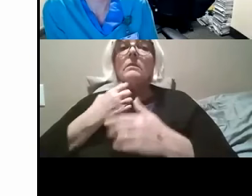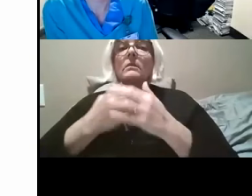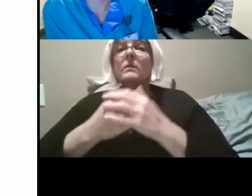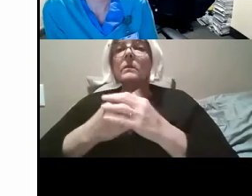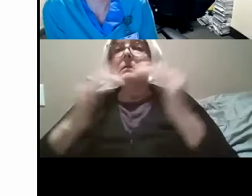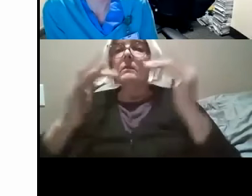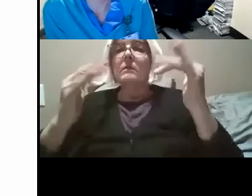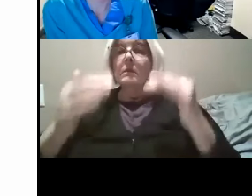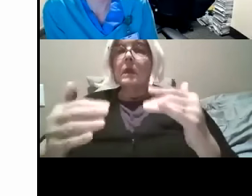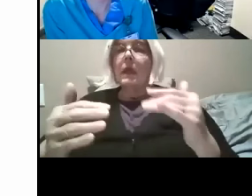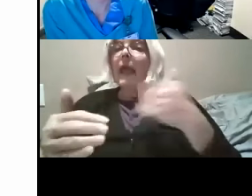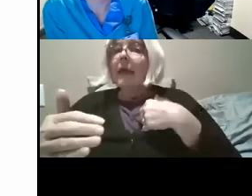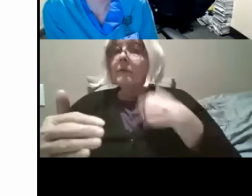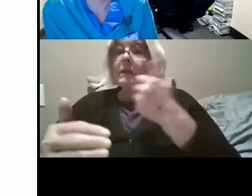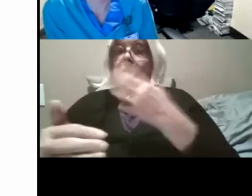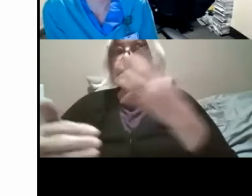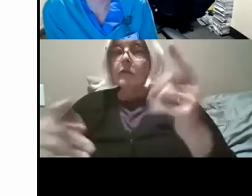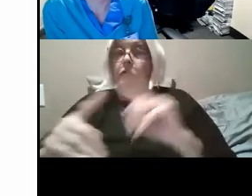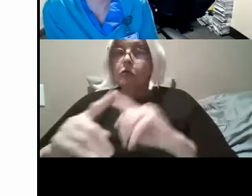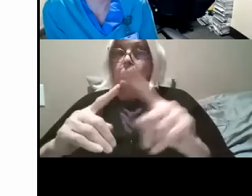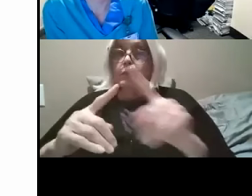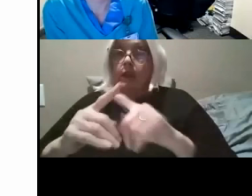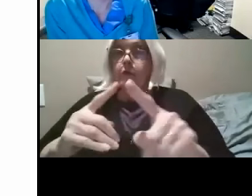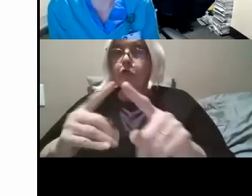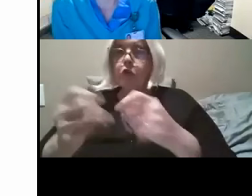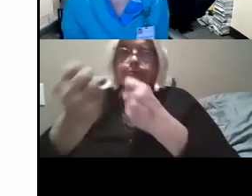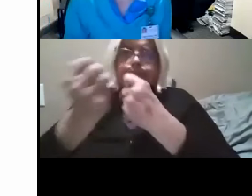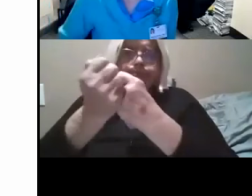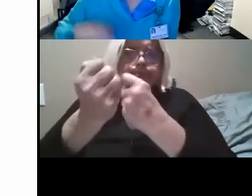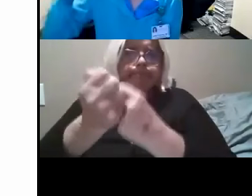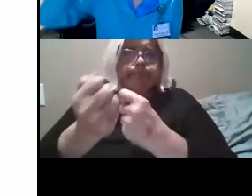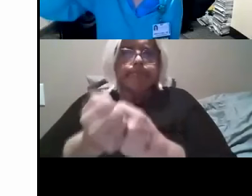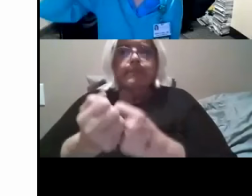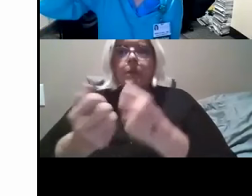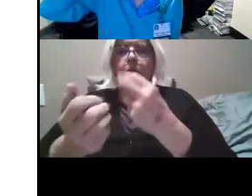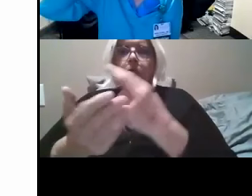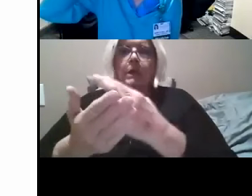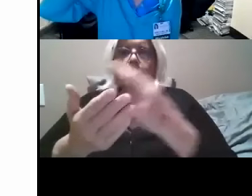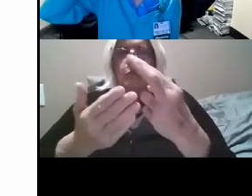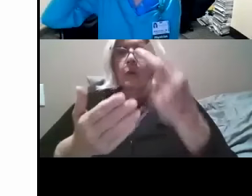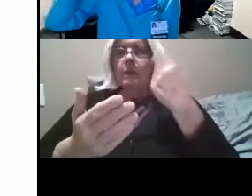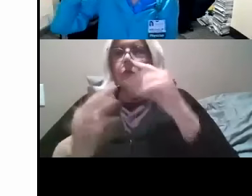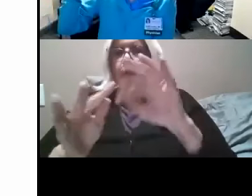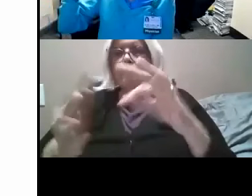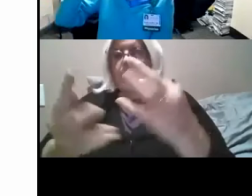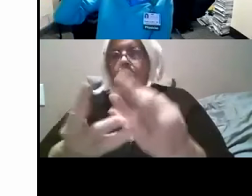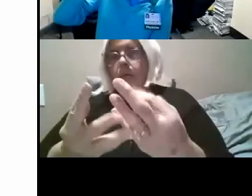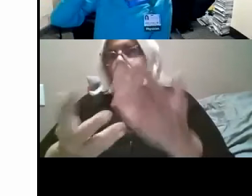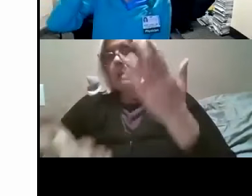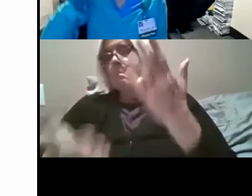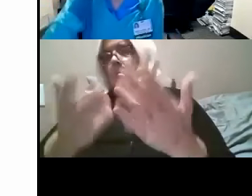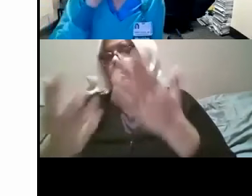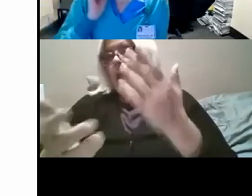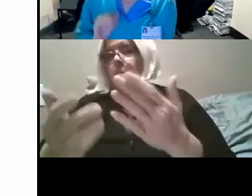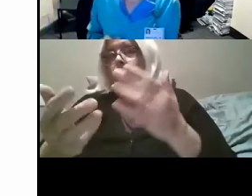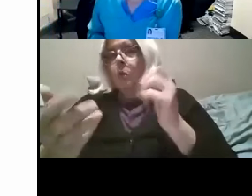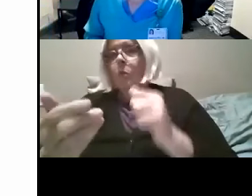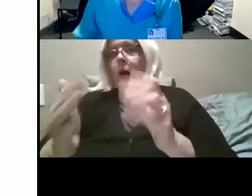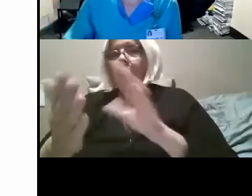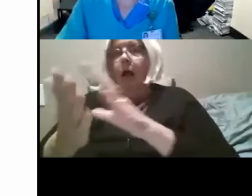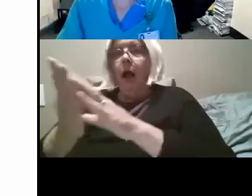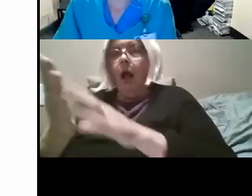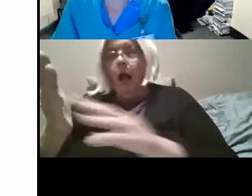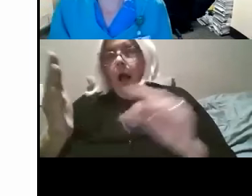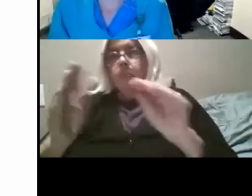several resources for families. Hope maybe we could put them in the chat for you. But some of my favorites